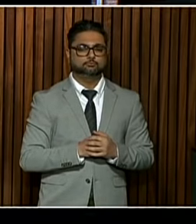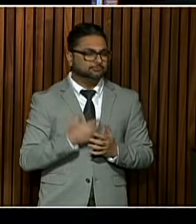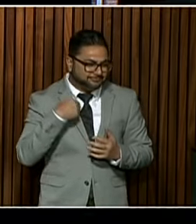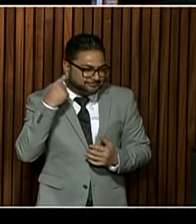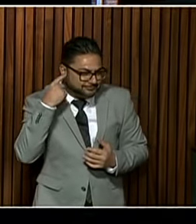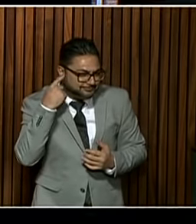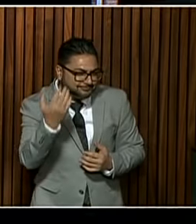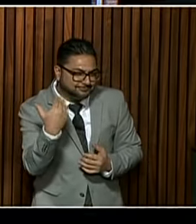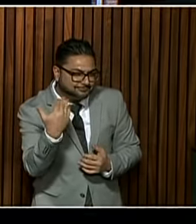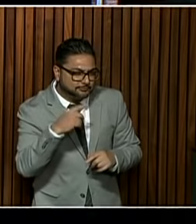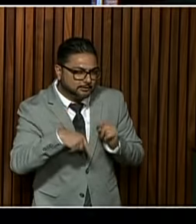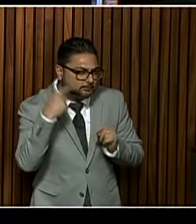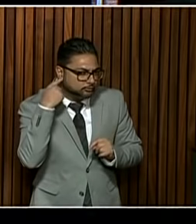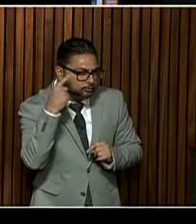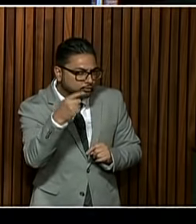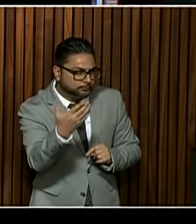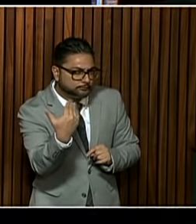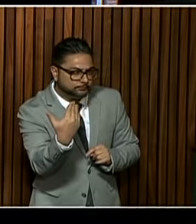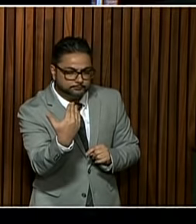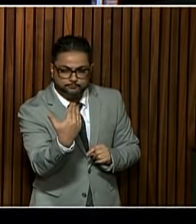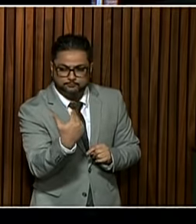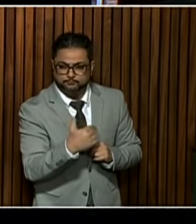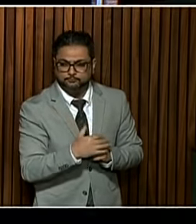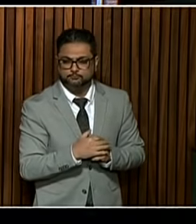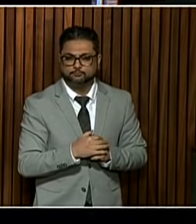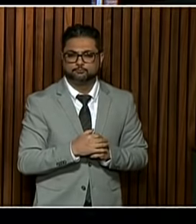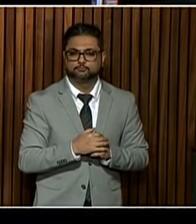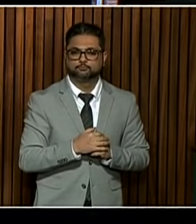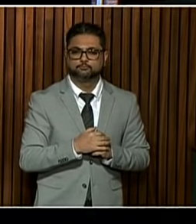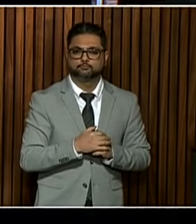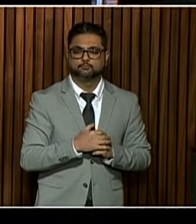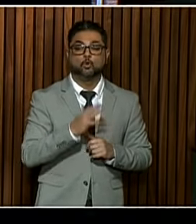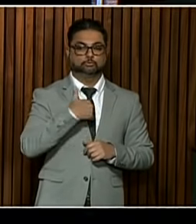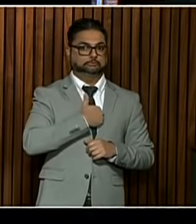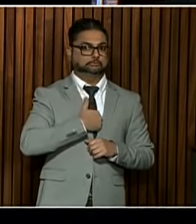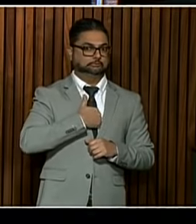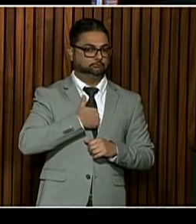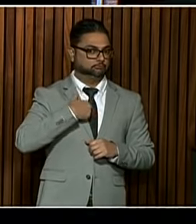having a little trouble hearing you. Okay, I'm going to be louder now. Am I louder now?